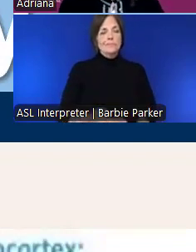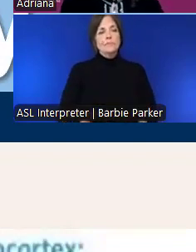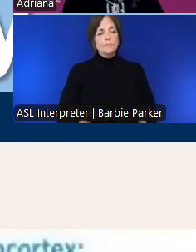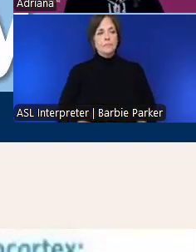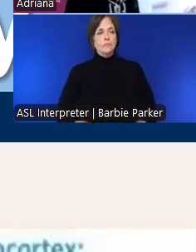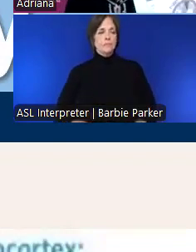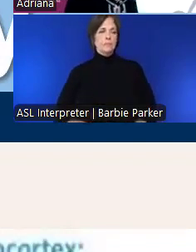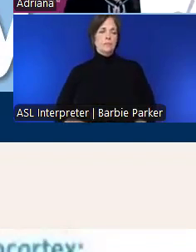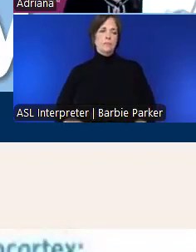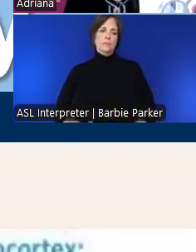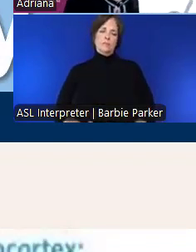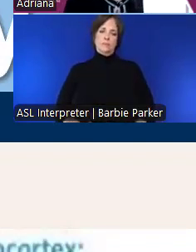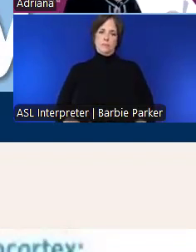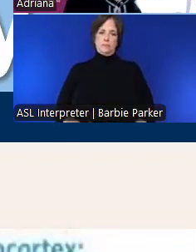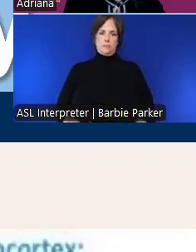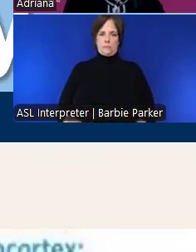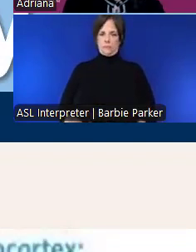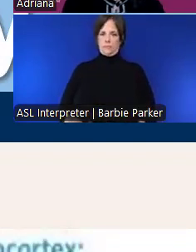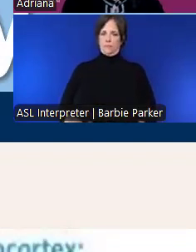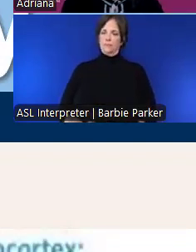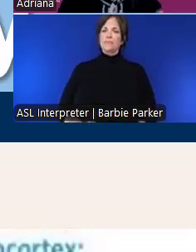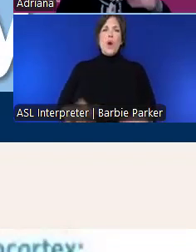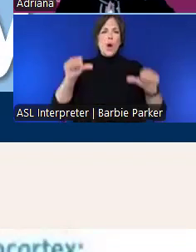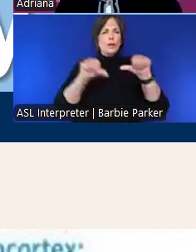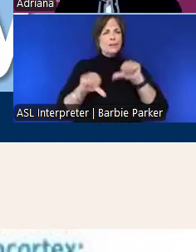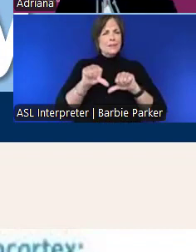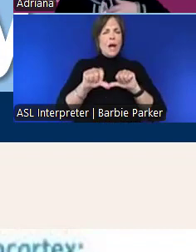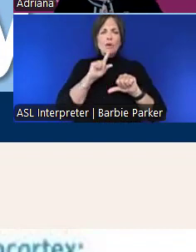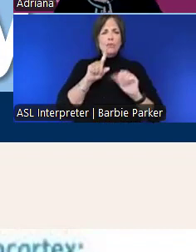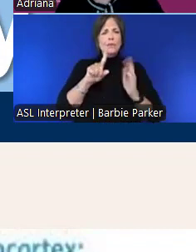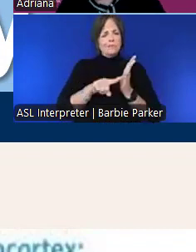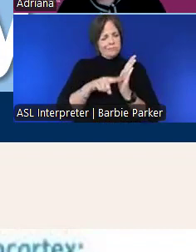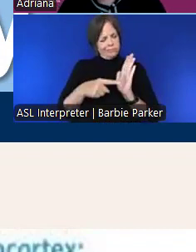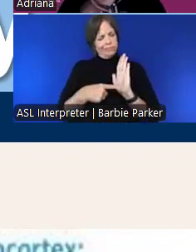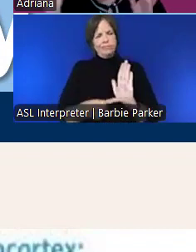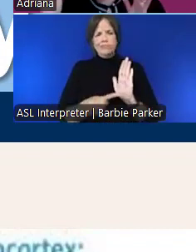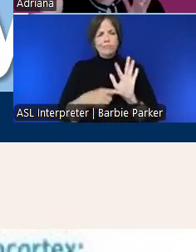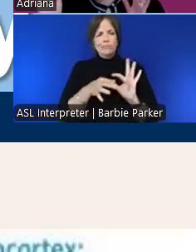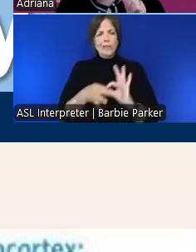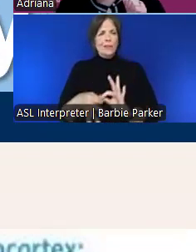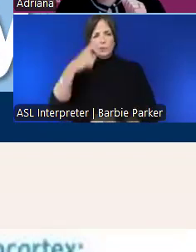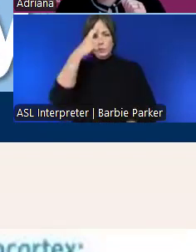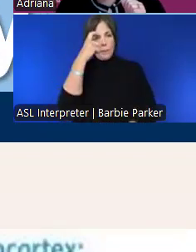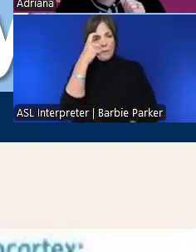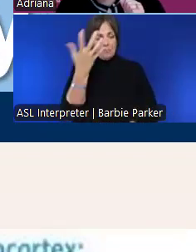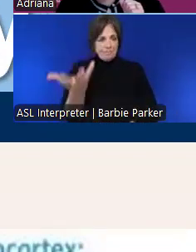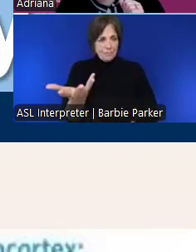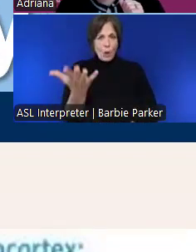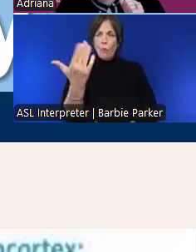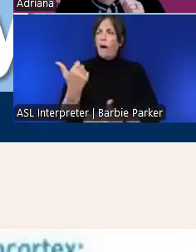know, why, what does the science really tell us about trauma, and why are we talking about all of